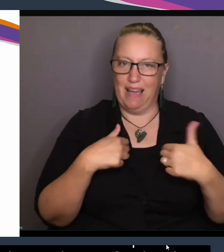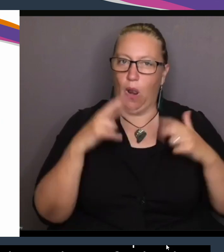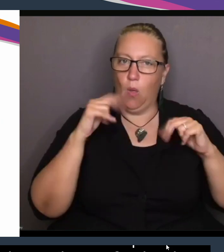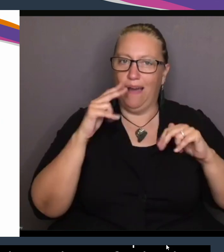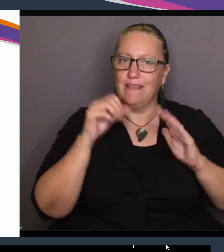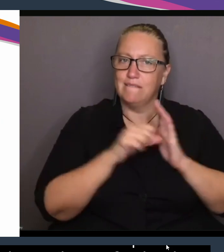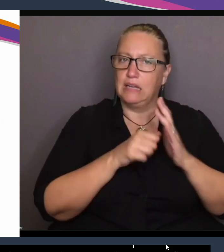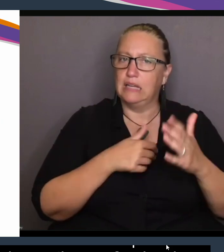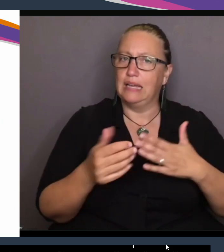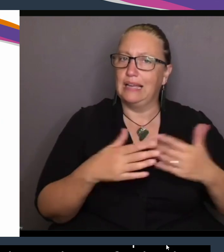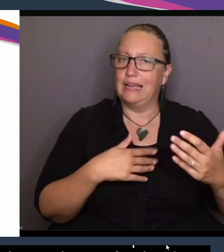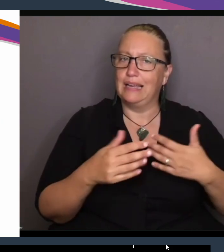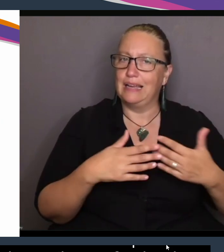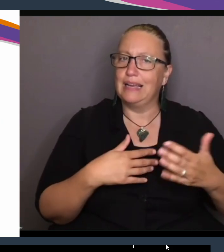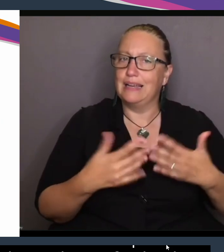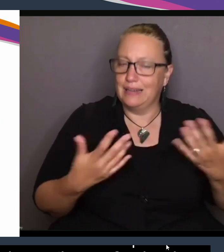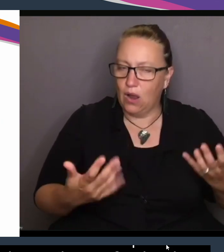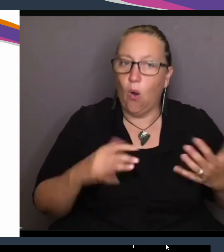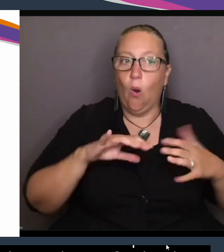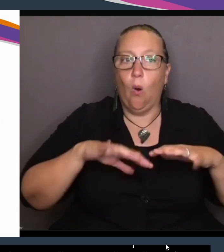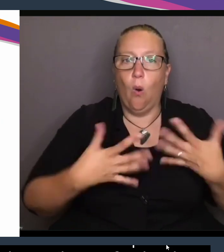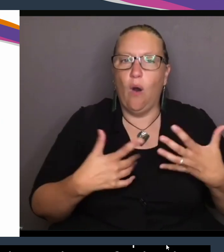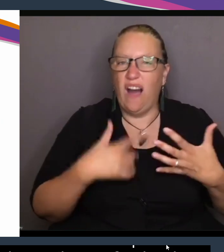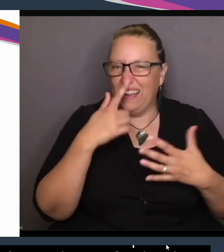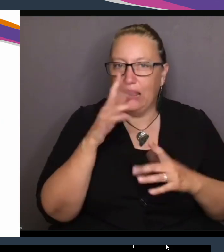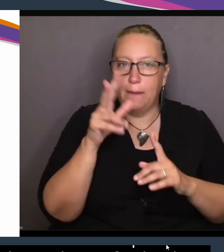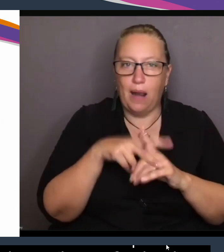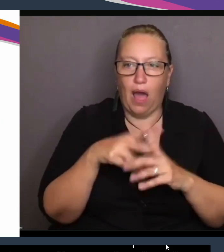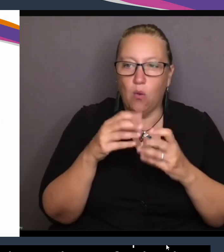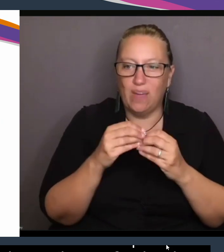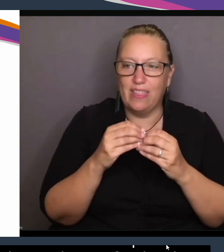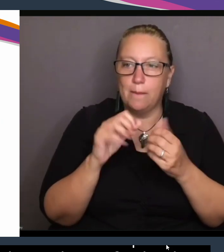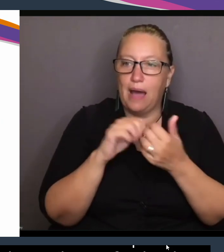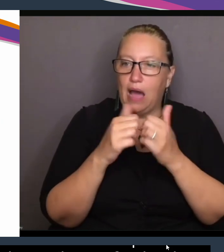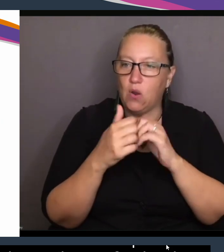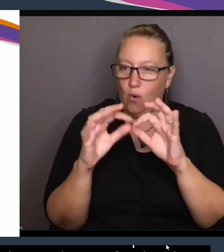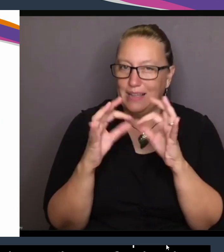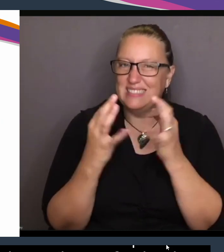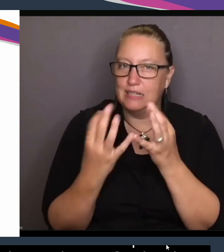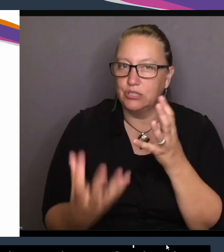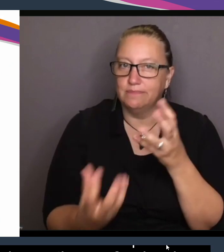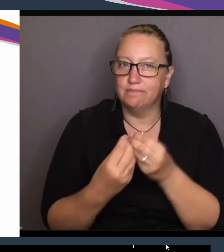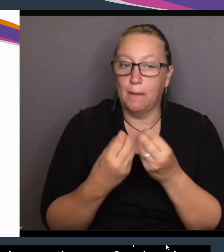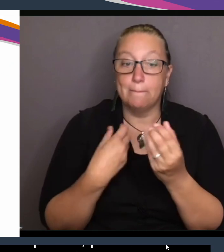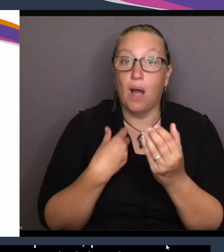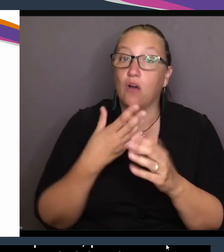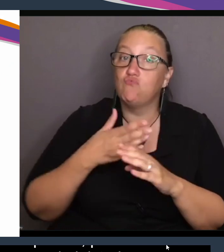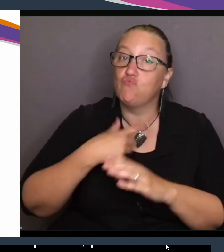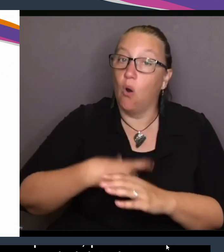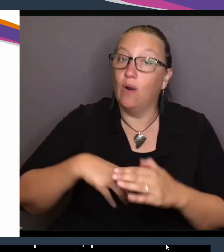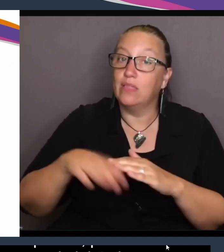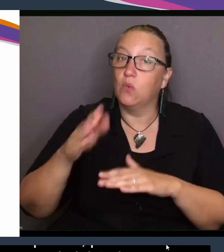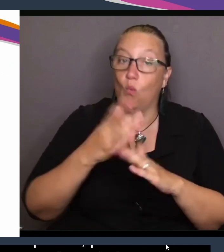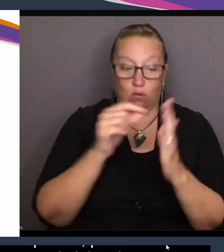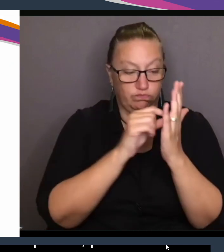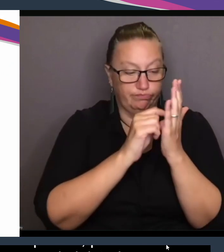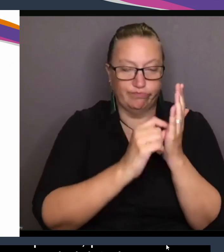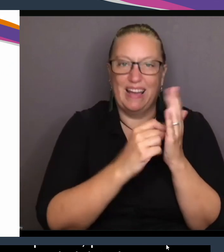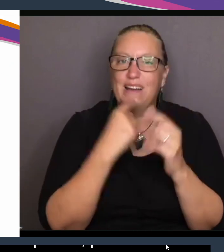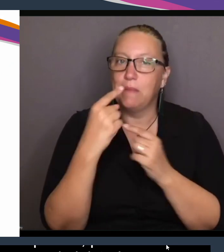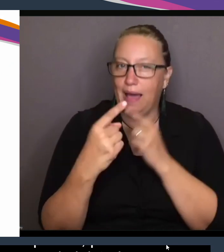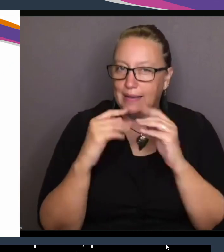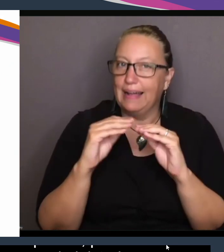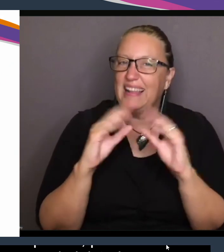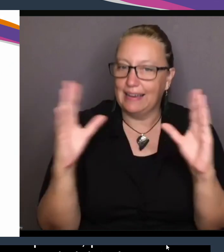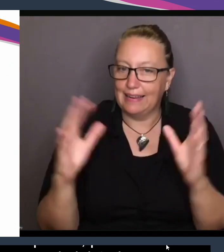partner organisation with a defined role in the work. The grant supports collaborative research teams that bring